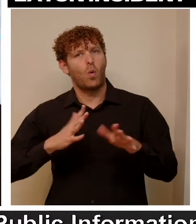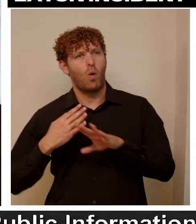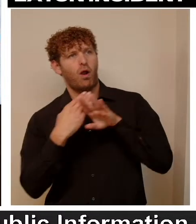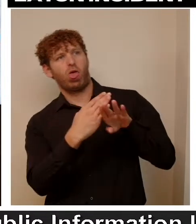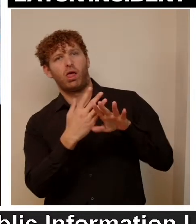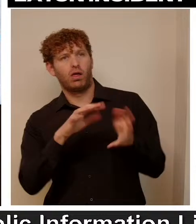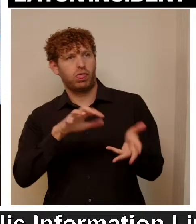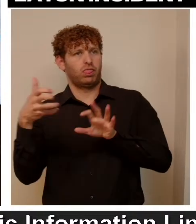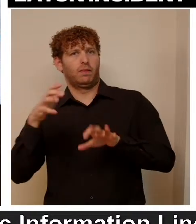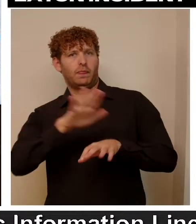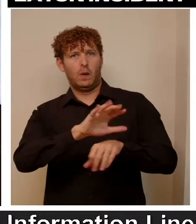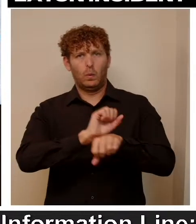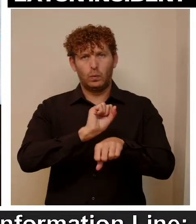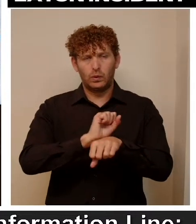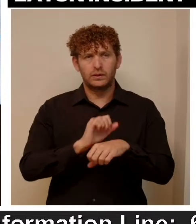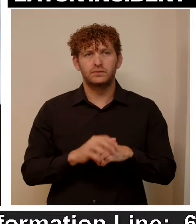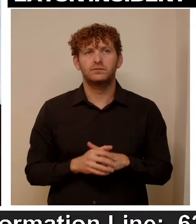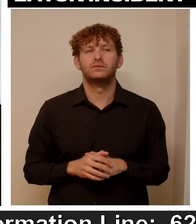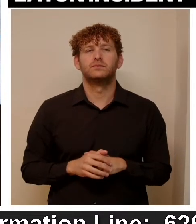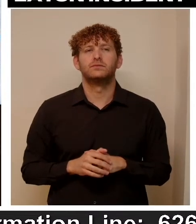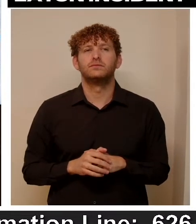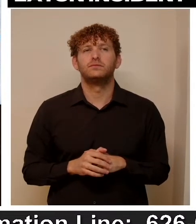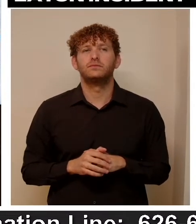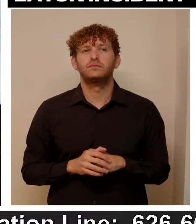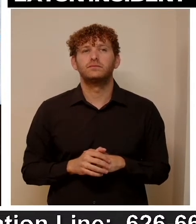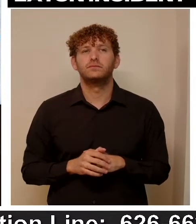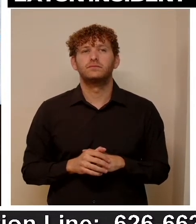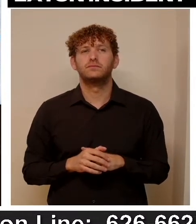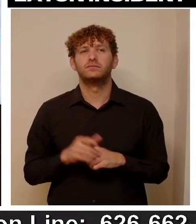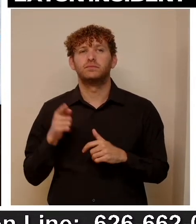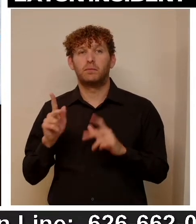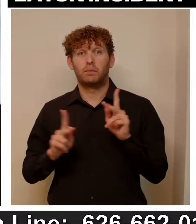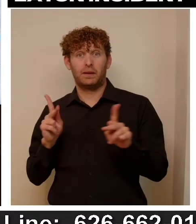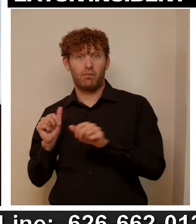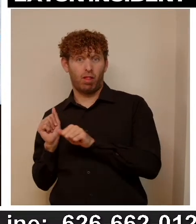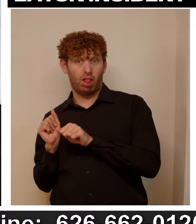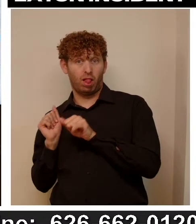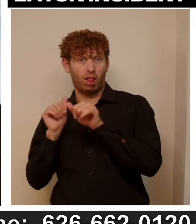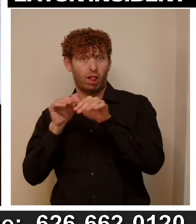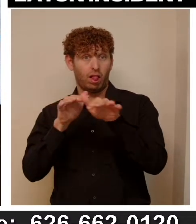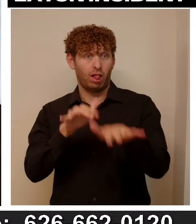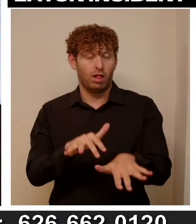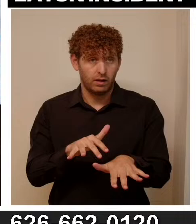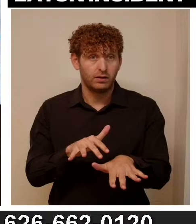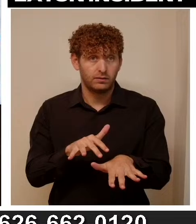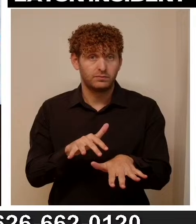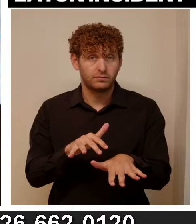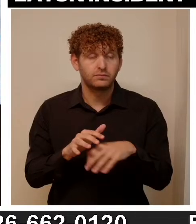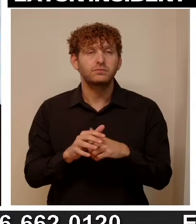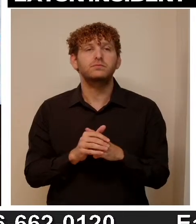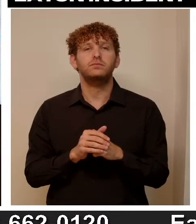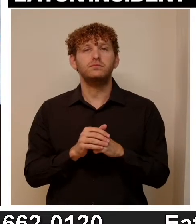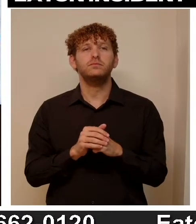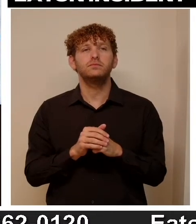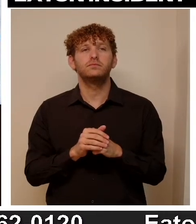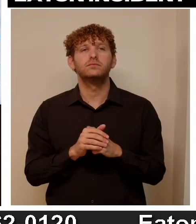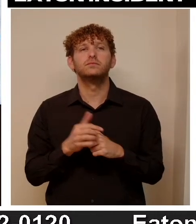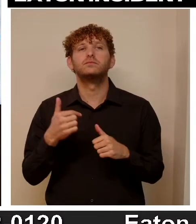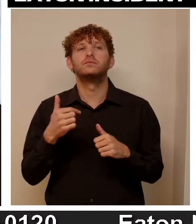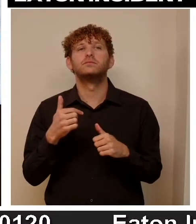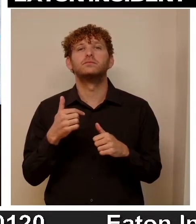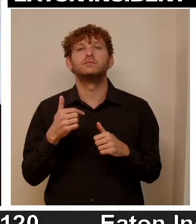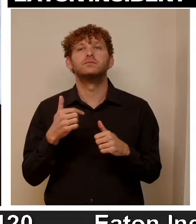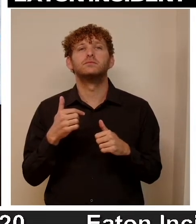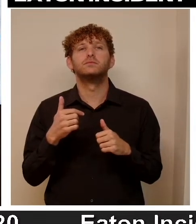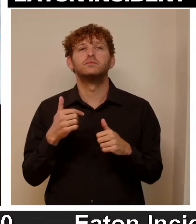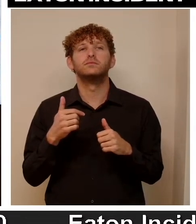that are going back to those soft closure areas, just remember, we're not allowing very